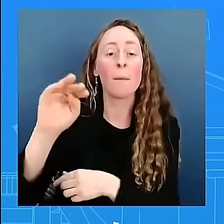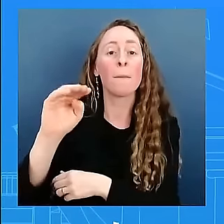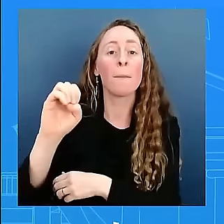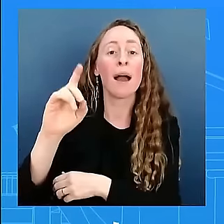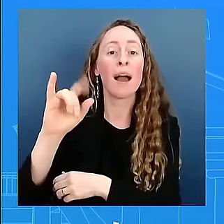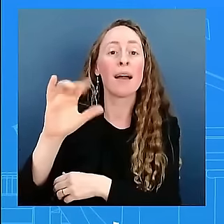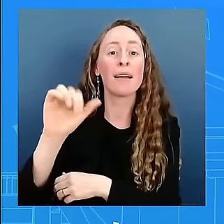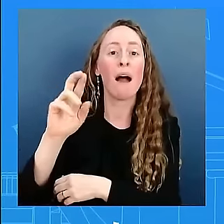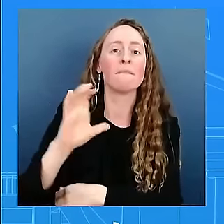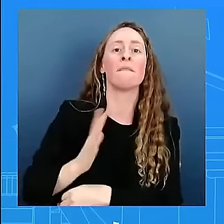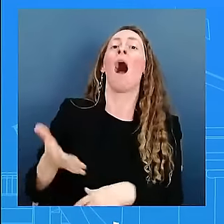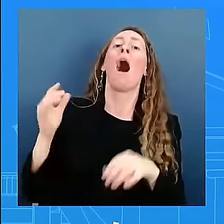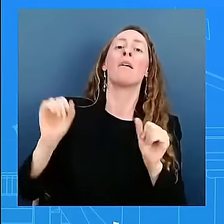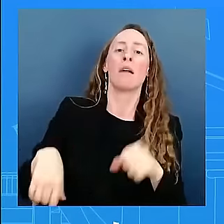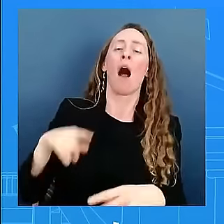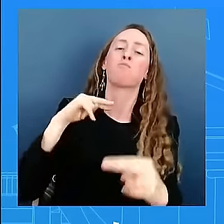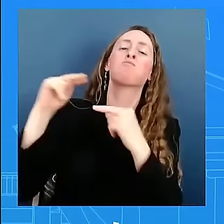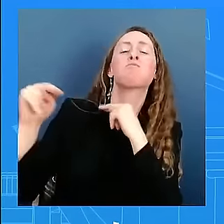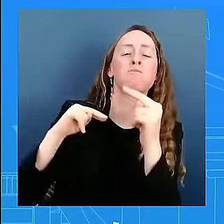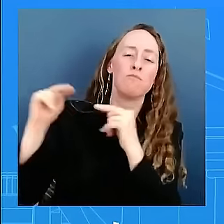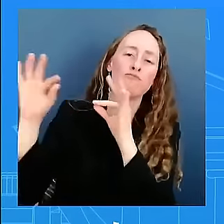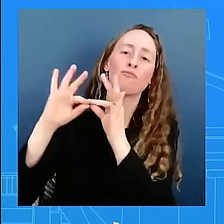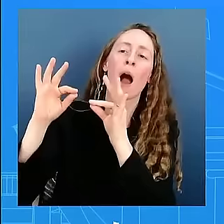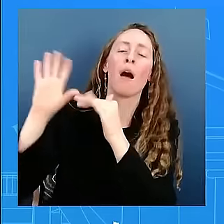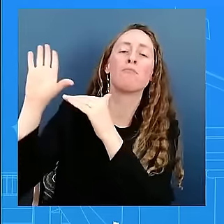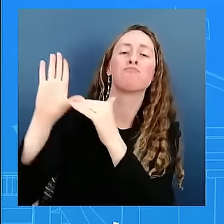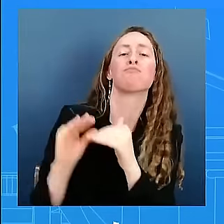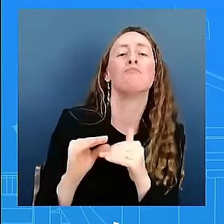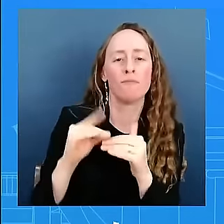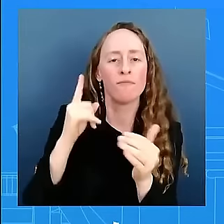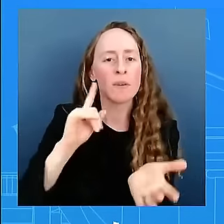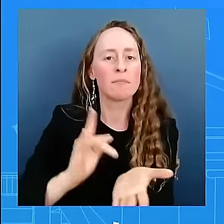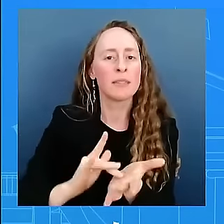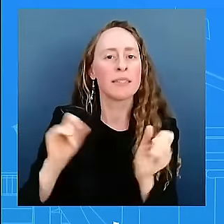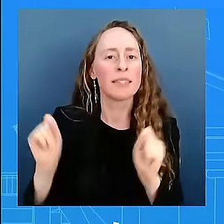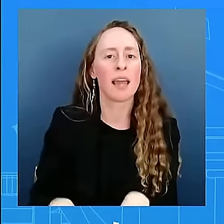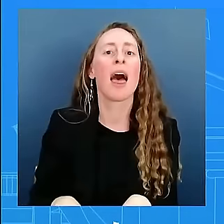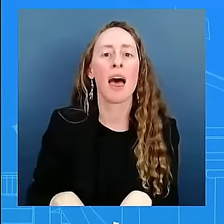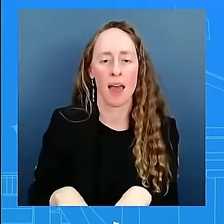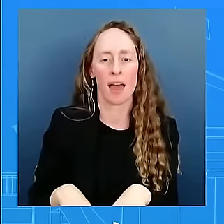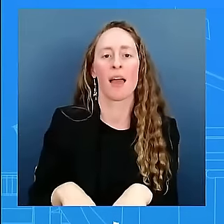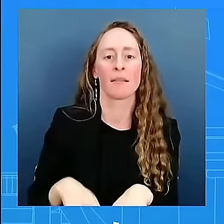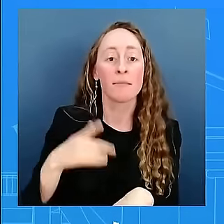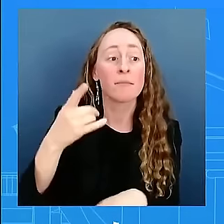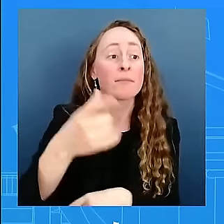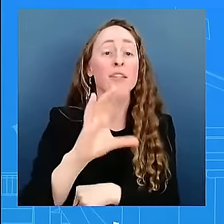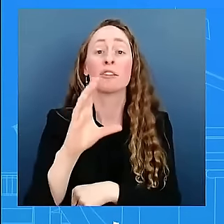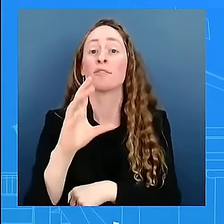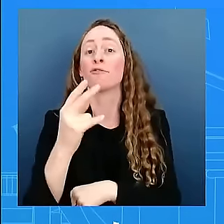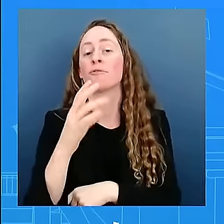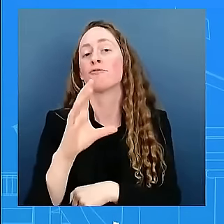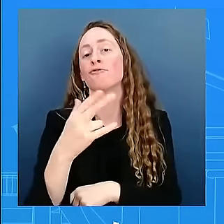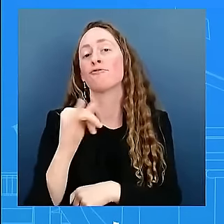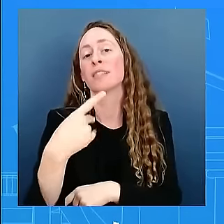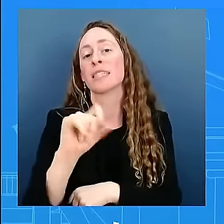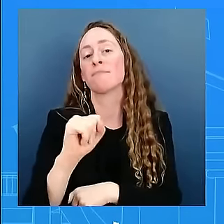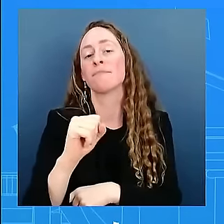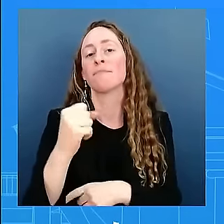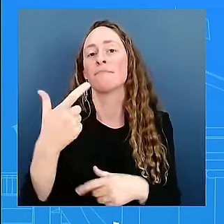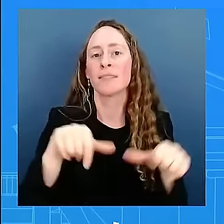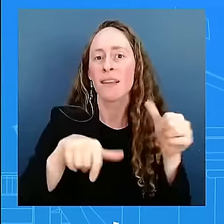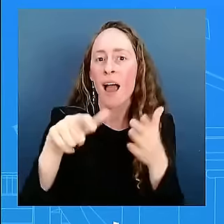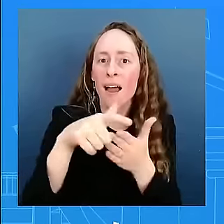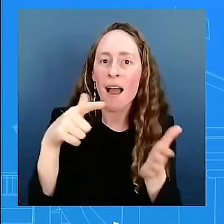across the aisle to get infrastructure done, to get the CHIPS and Science Act done, to get the veterans, the PACT Act done.